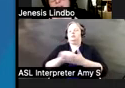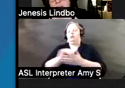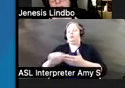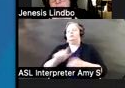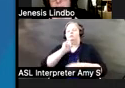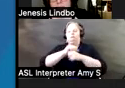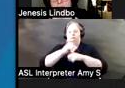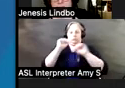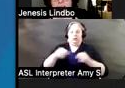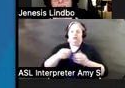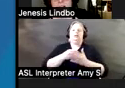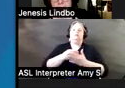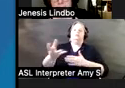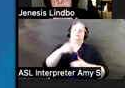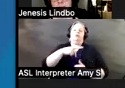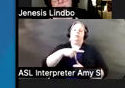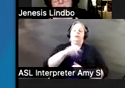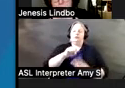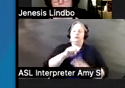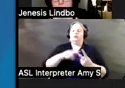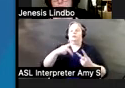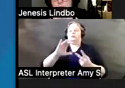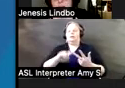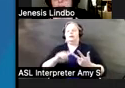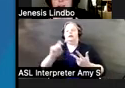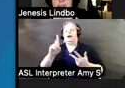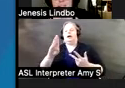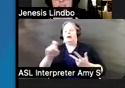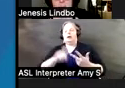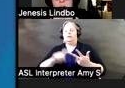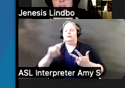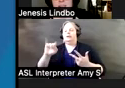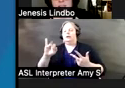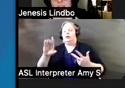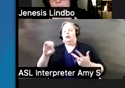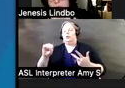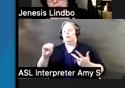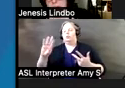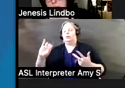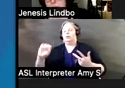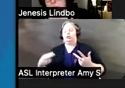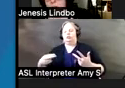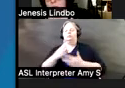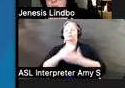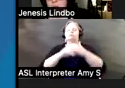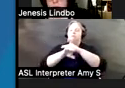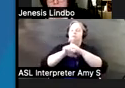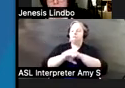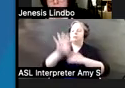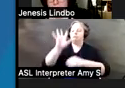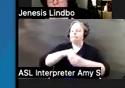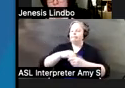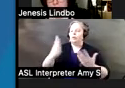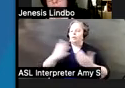on PlayStation, PC, Xbox, Nintendo Switch. And some of the accessibility features include the